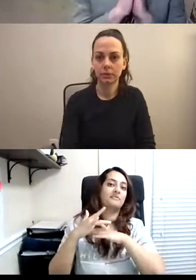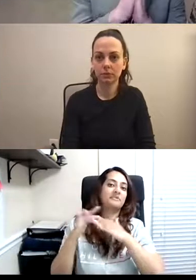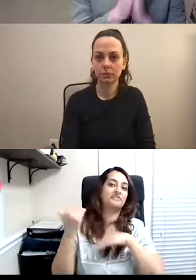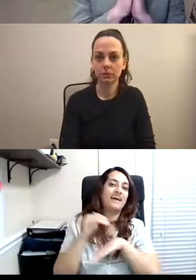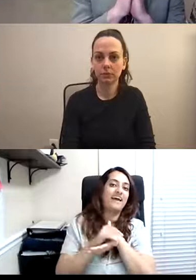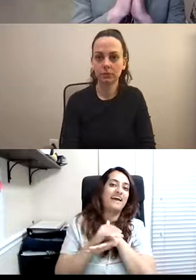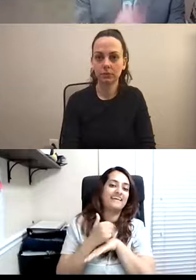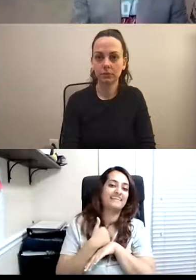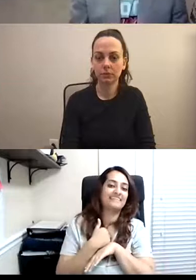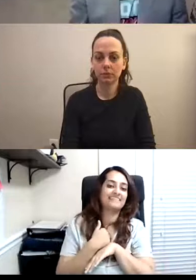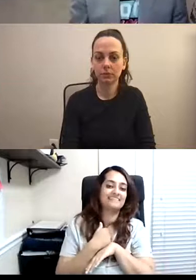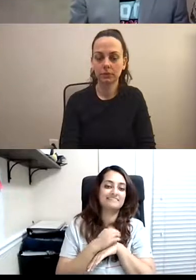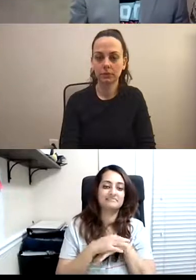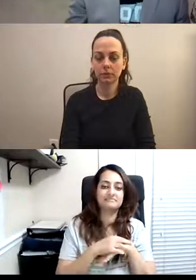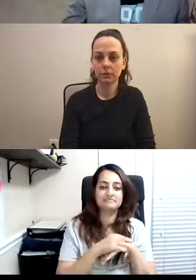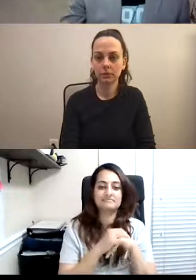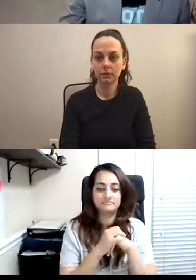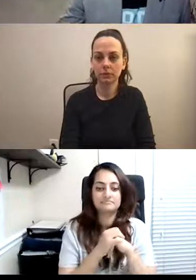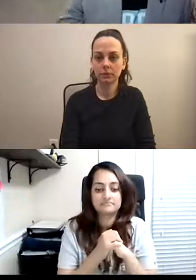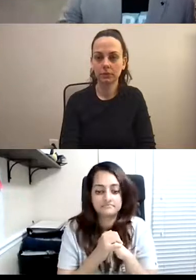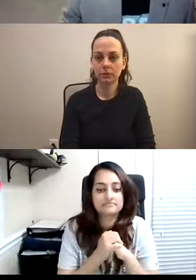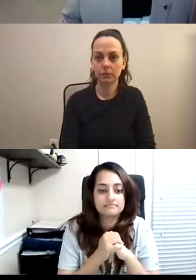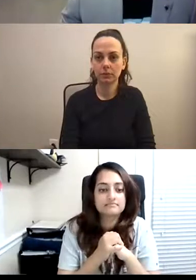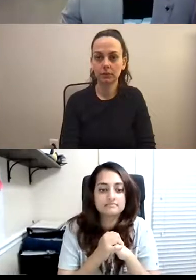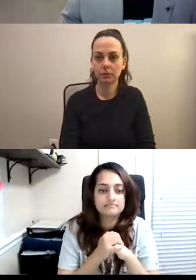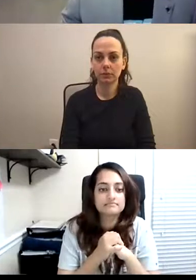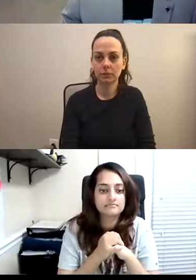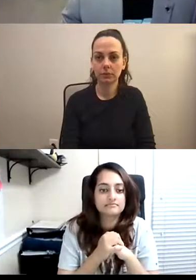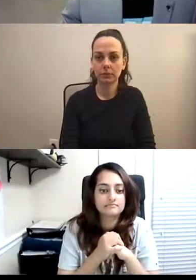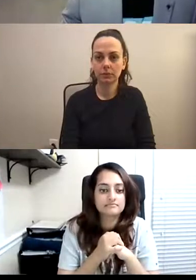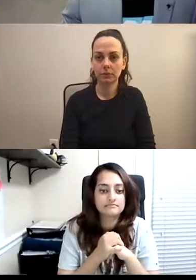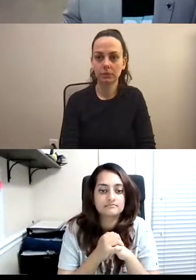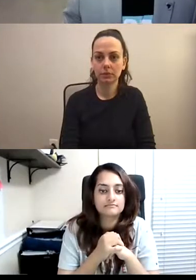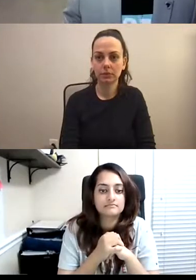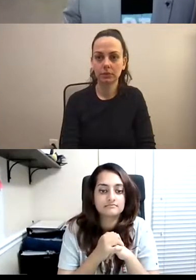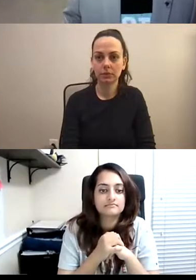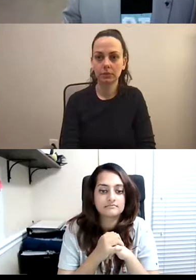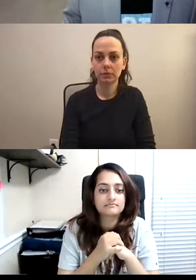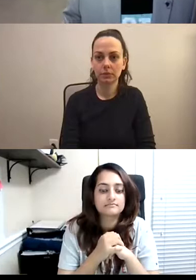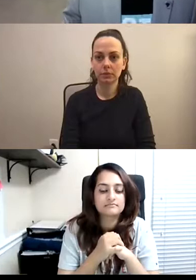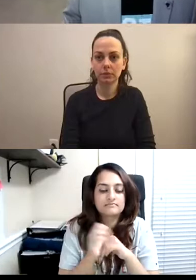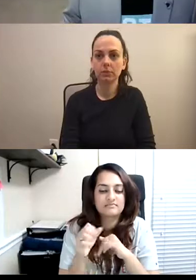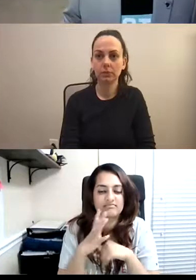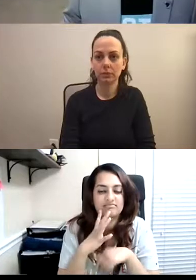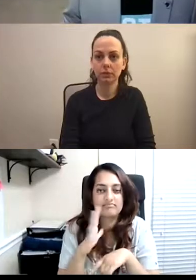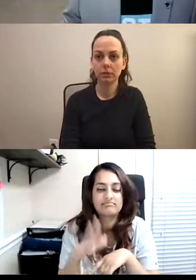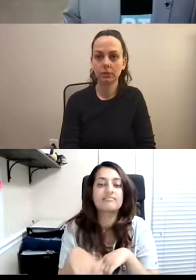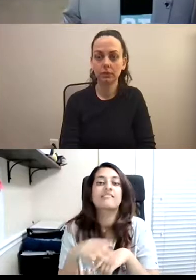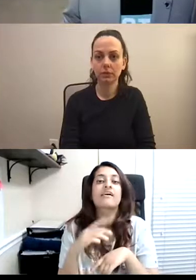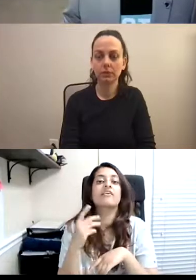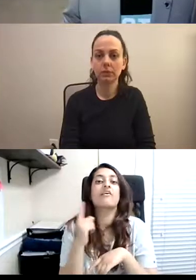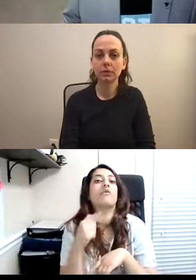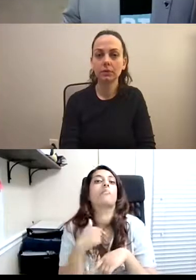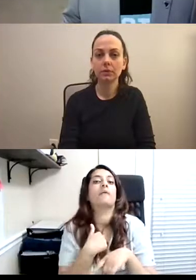fun moderating this event. Check back for